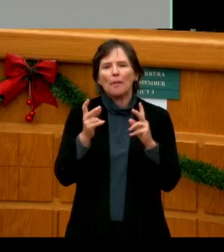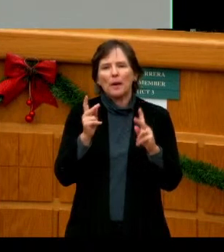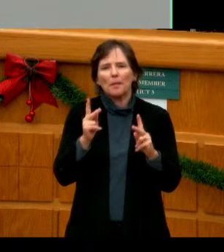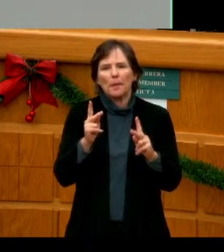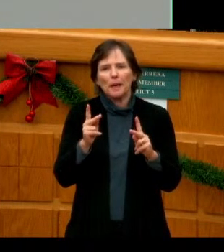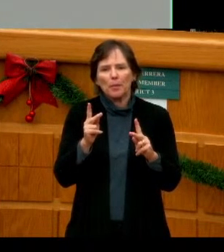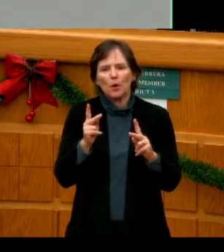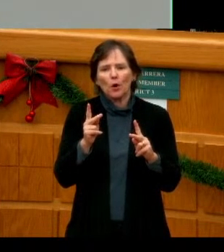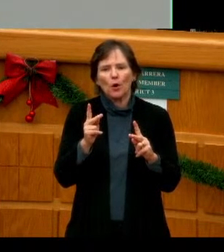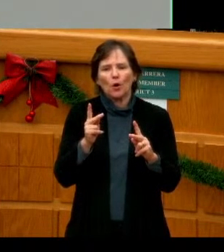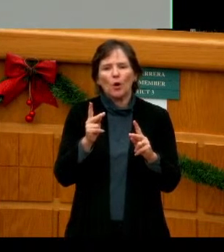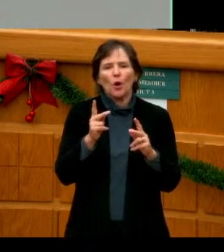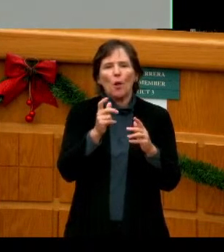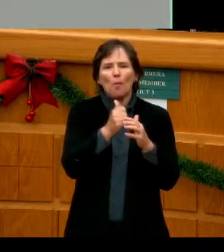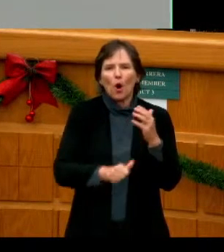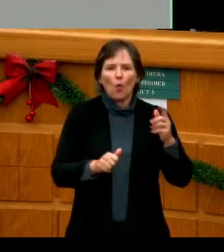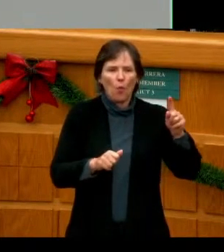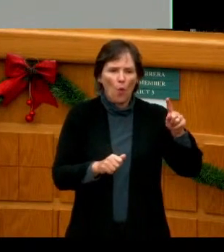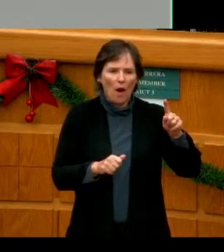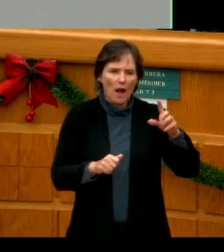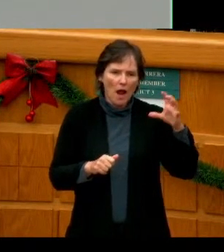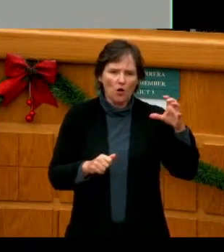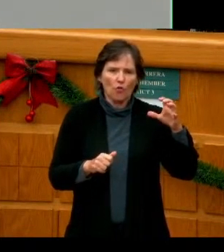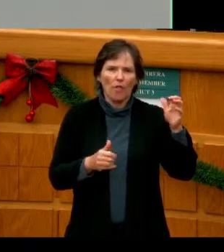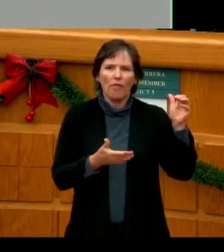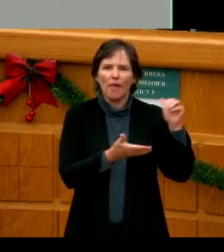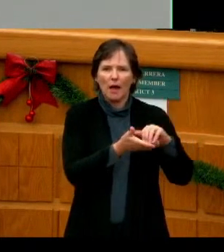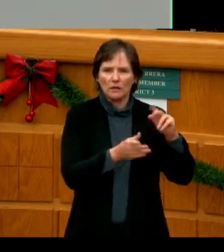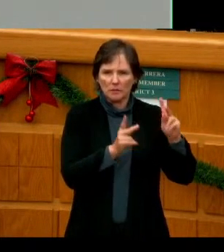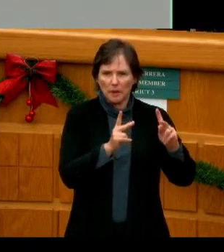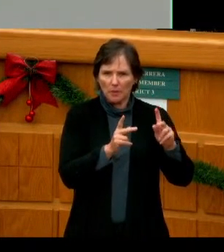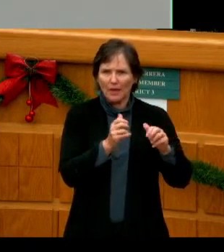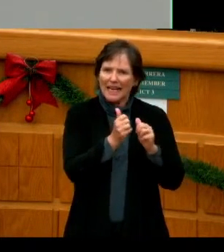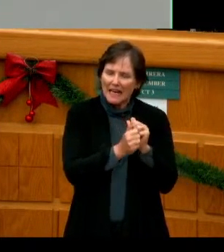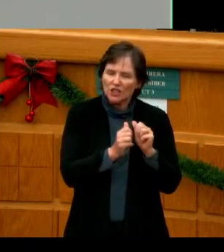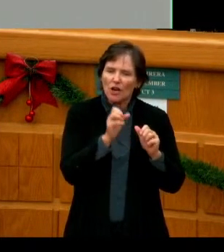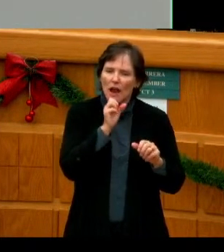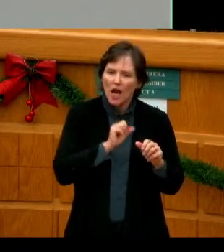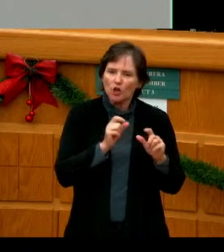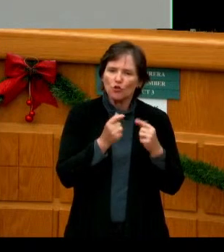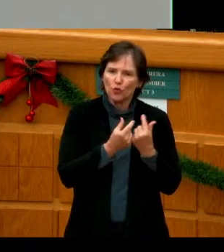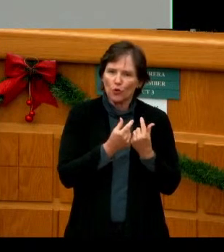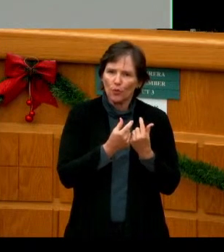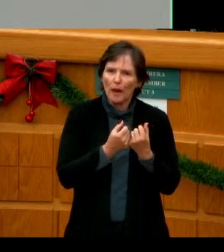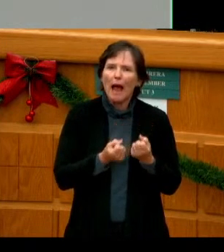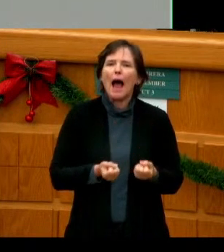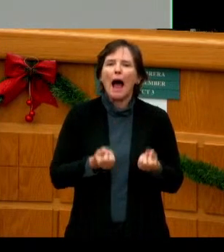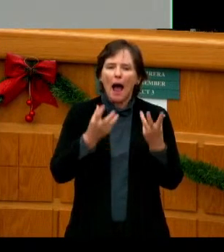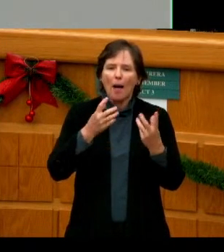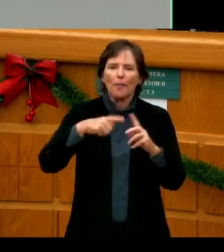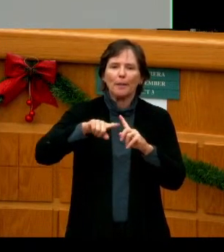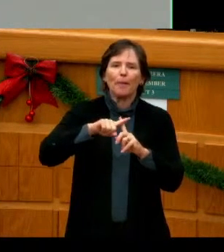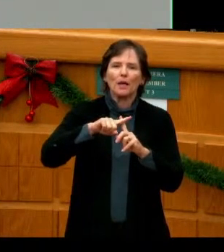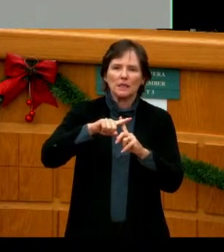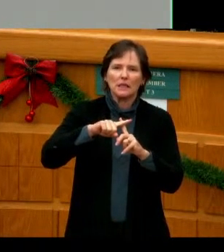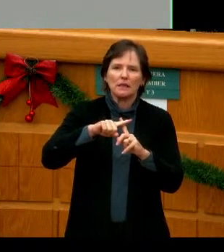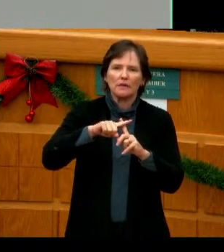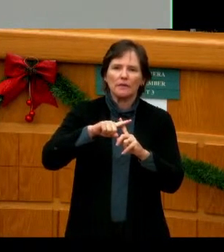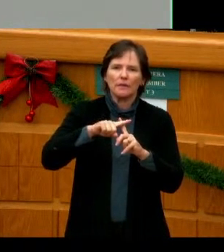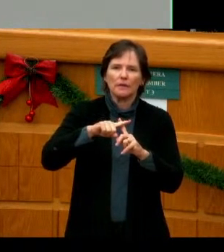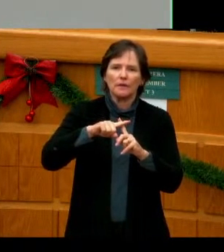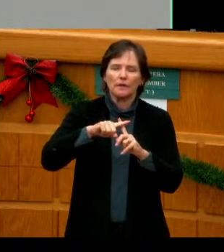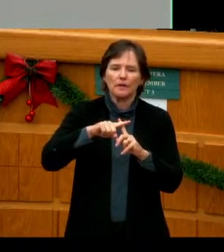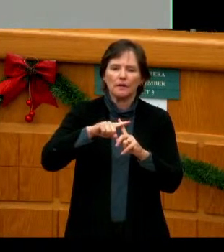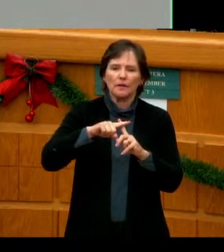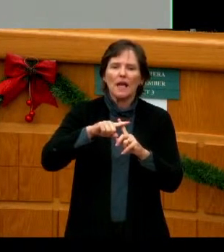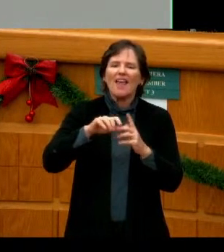point is the number of people per capita or per 100,000 in a given age group that